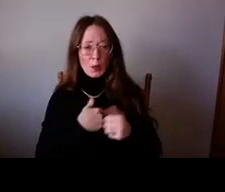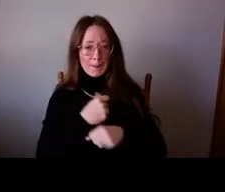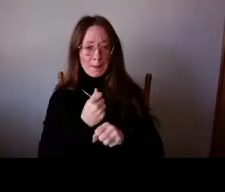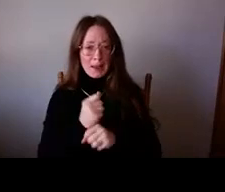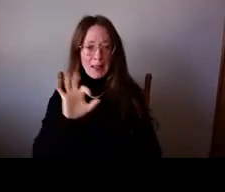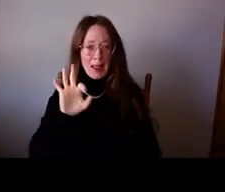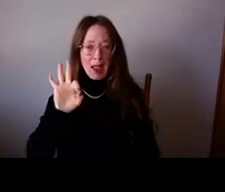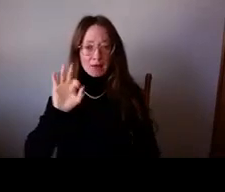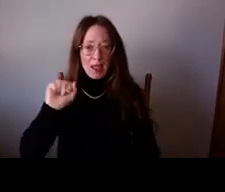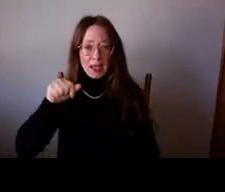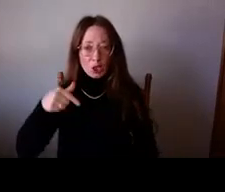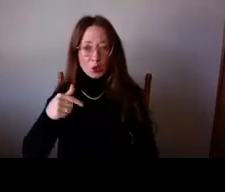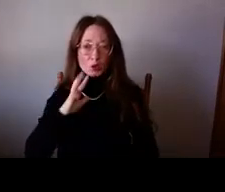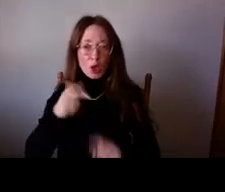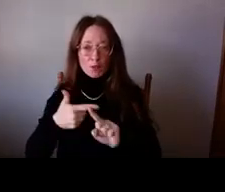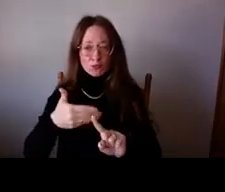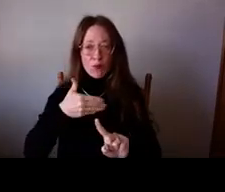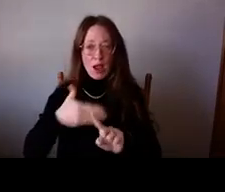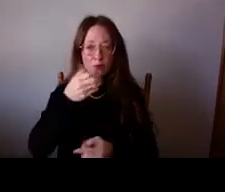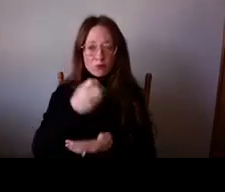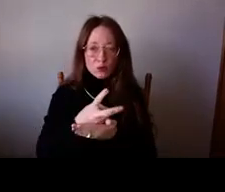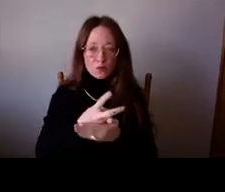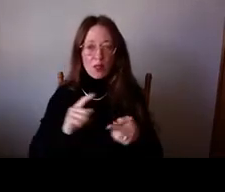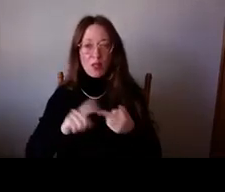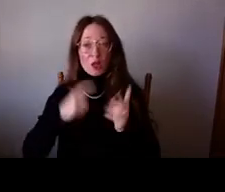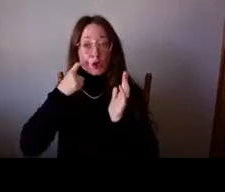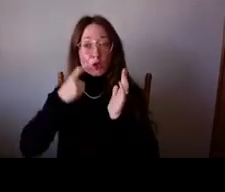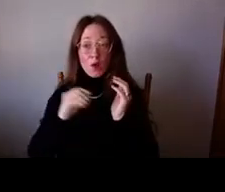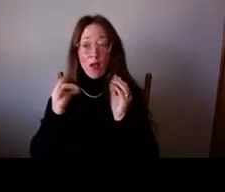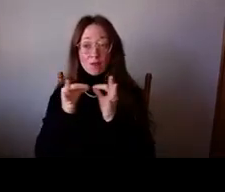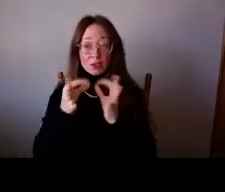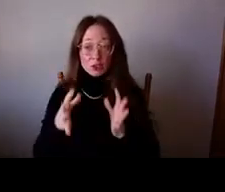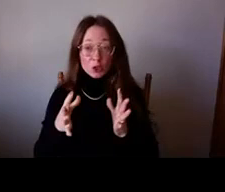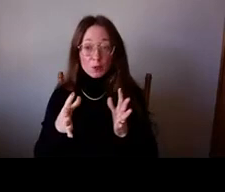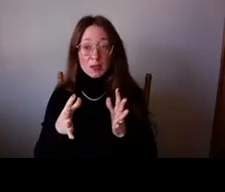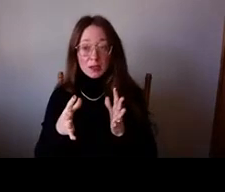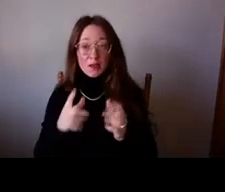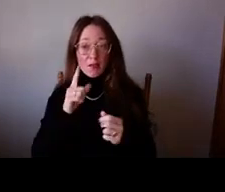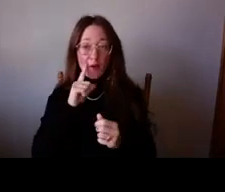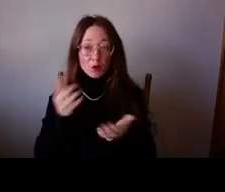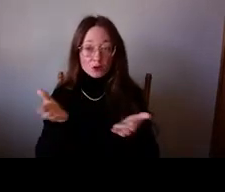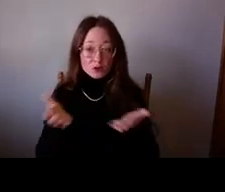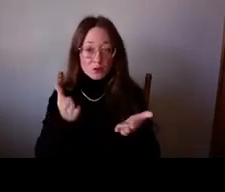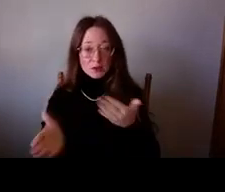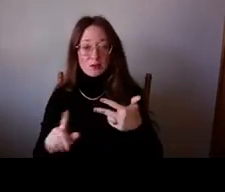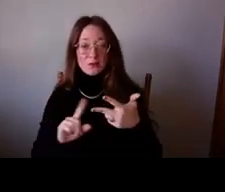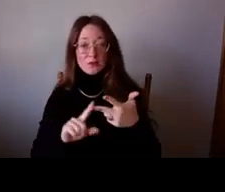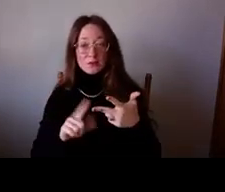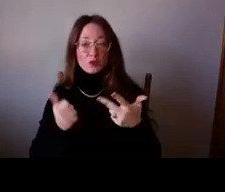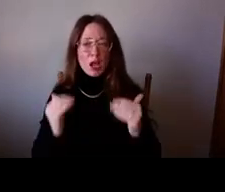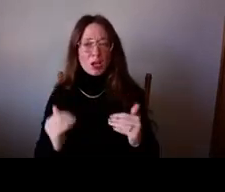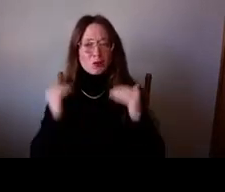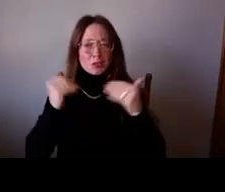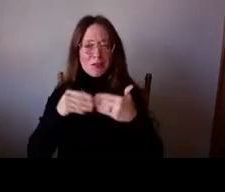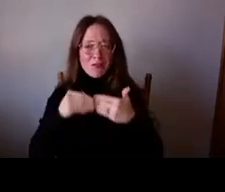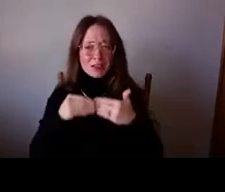approval. We issued a notice of interpretation on pre-employment transition services to increase flexibility as to